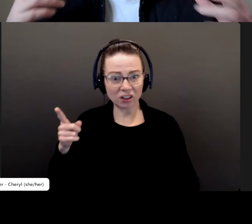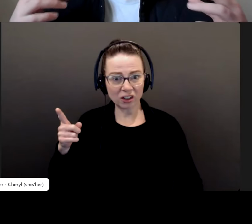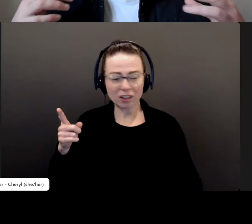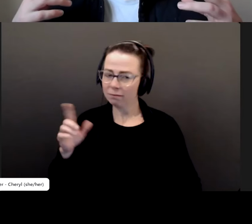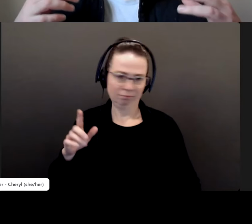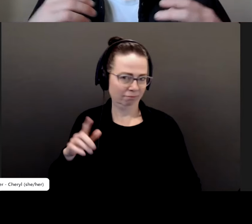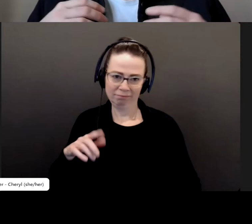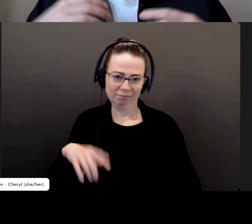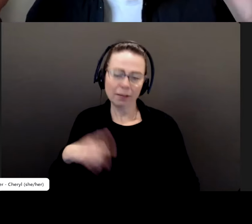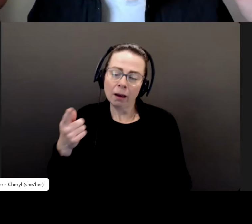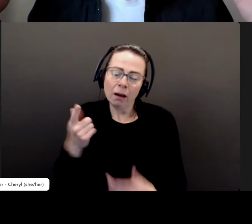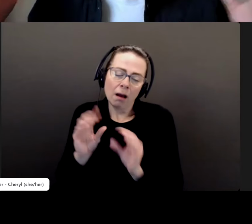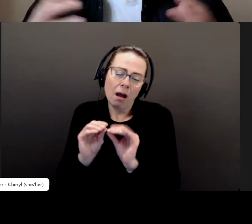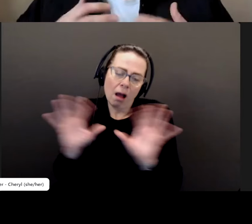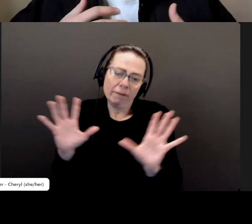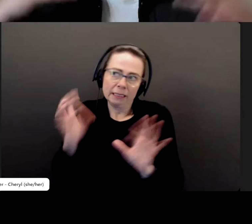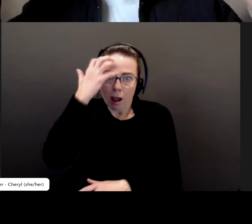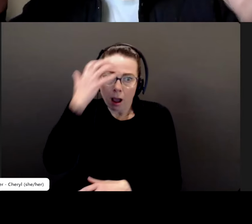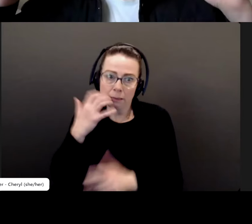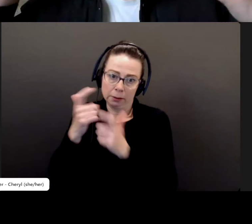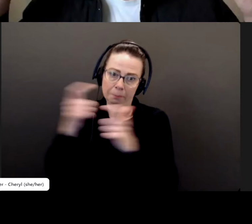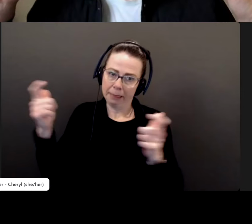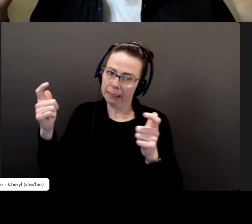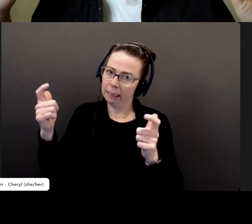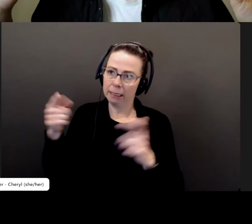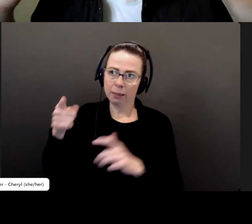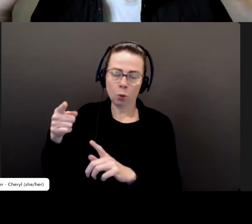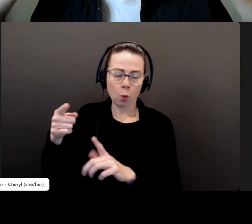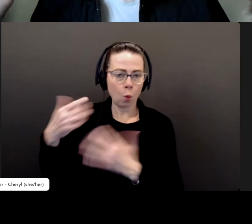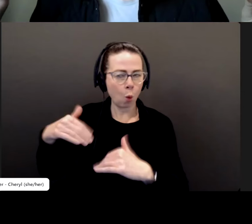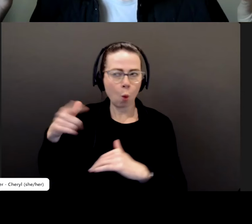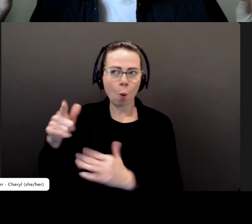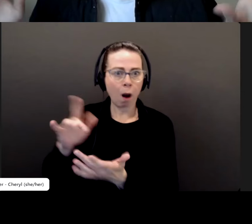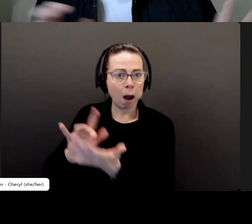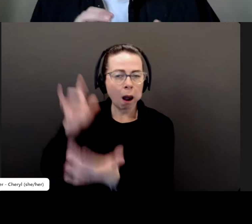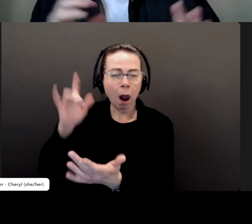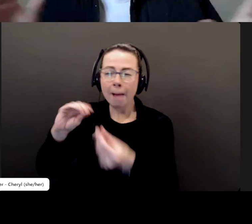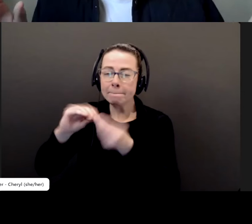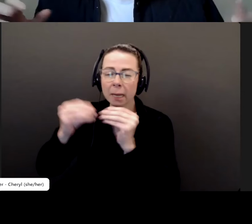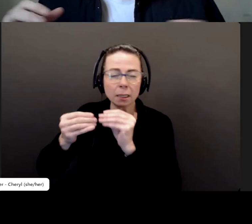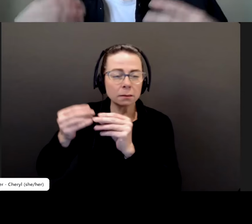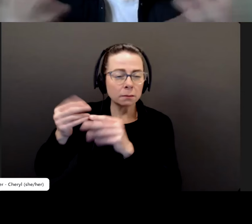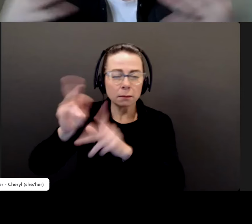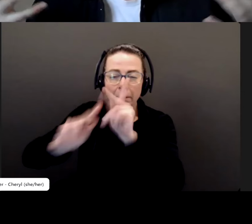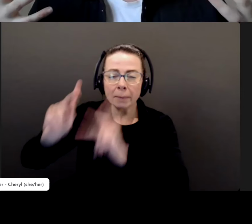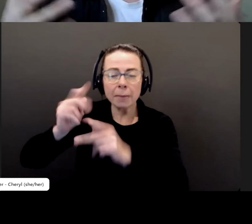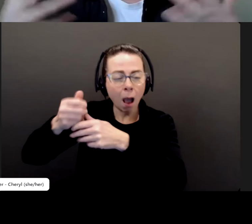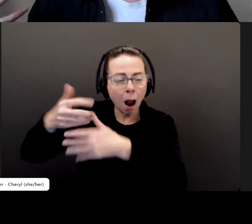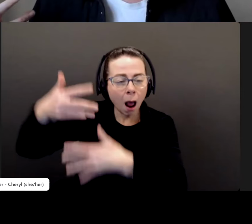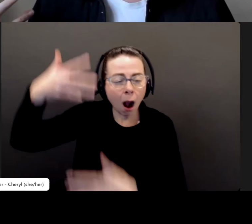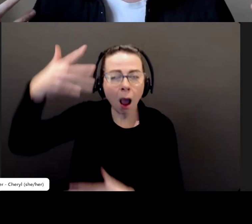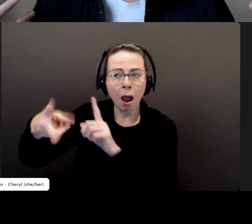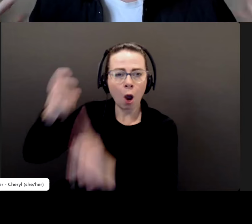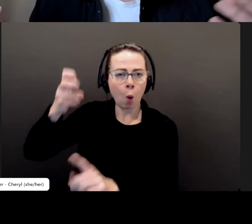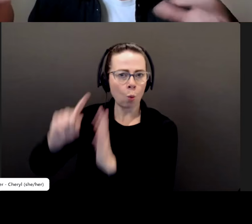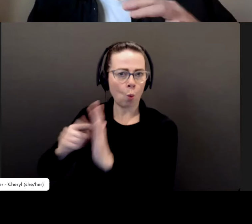a lot of times when there's, you know, Bell Mobility or this giant corporation has a breach, should I never go